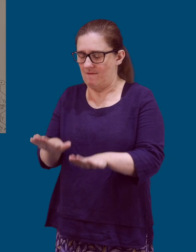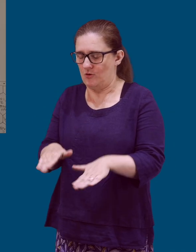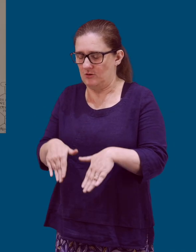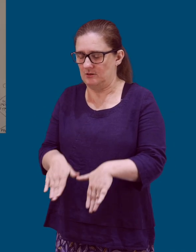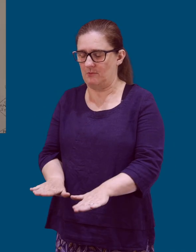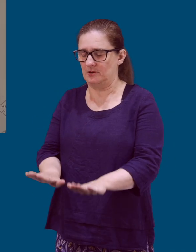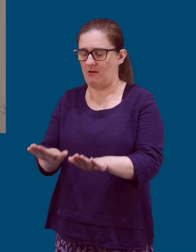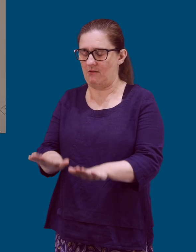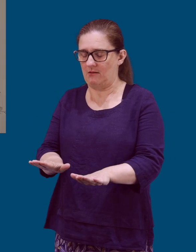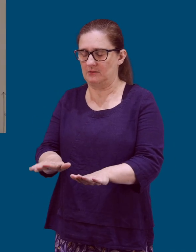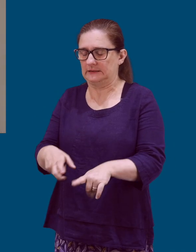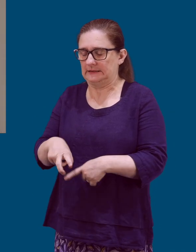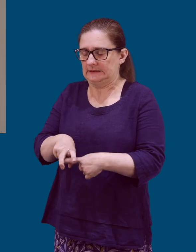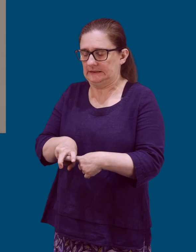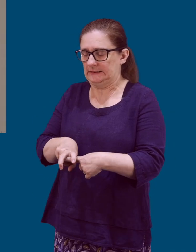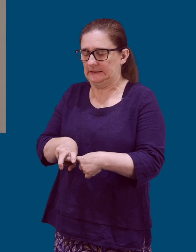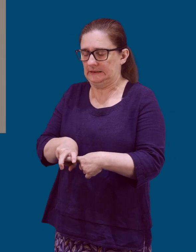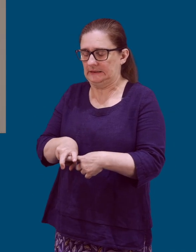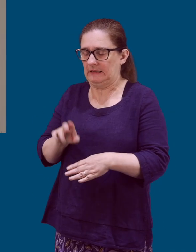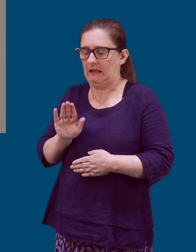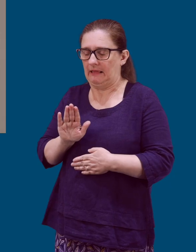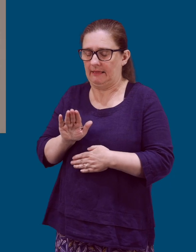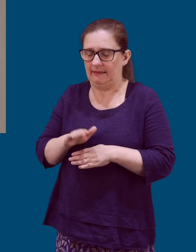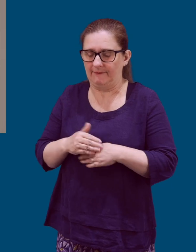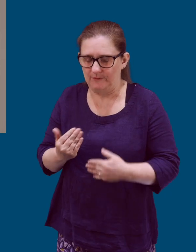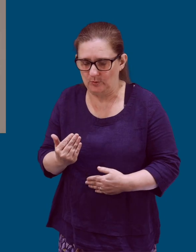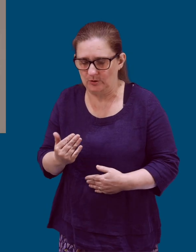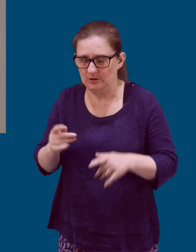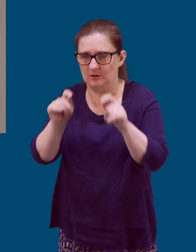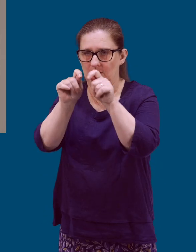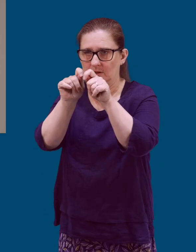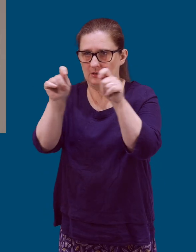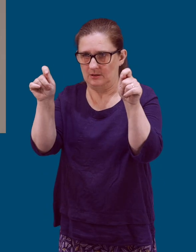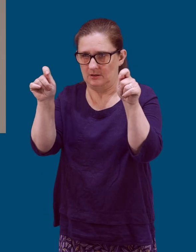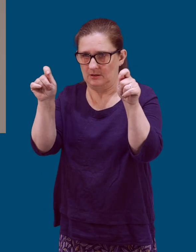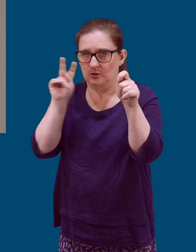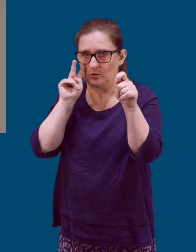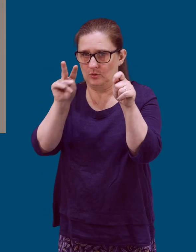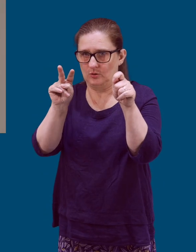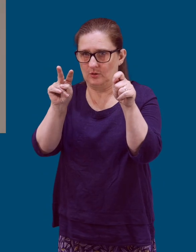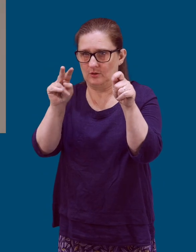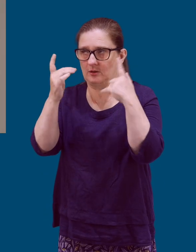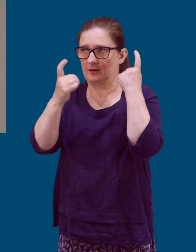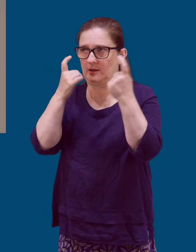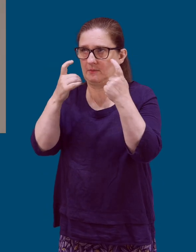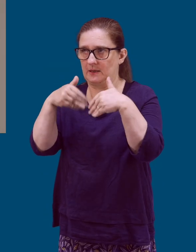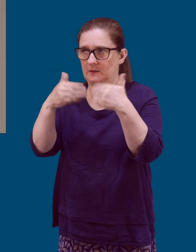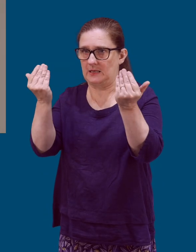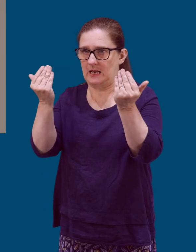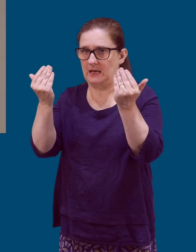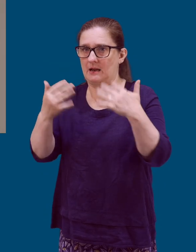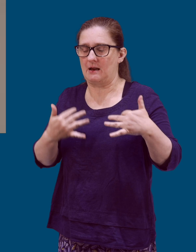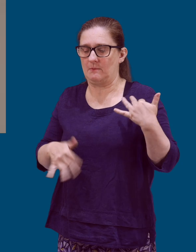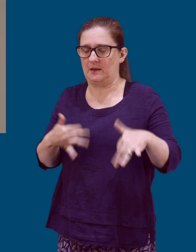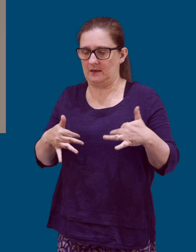on. Sit on edge of bed. Lean forward. Move curtain. Look out of window. Think about day and